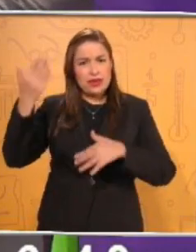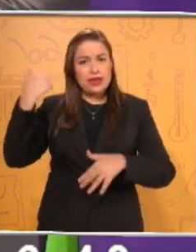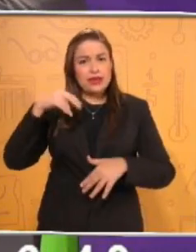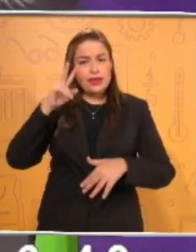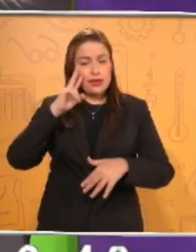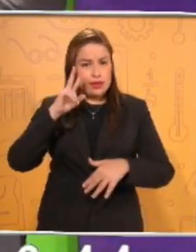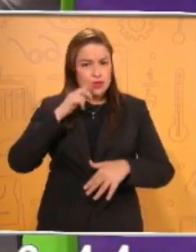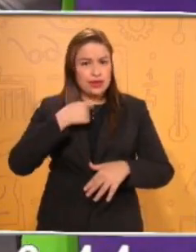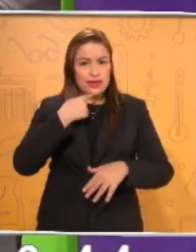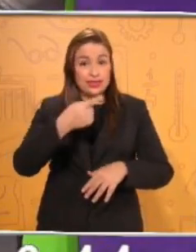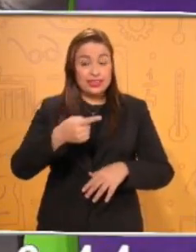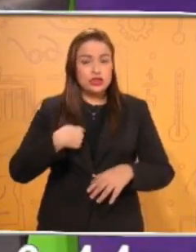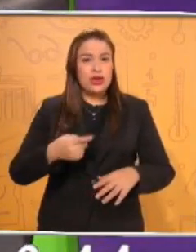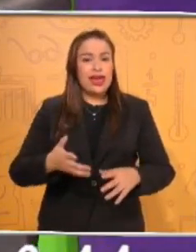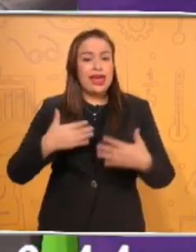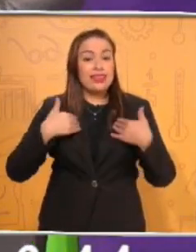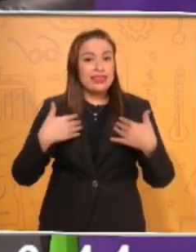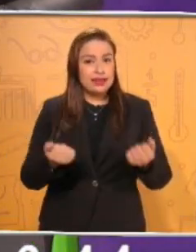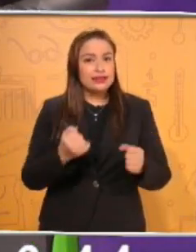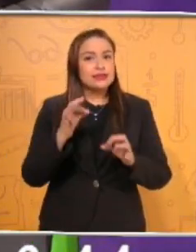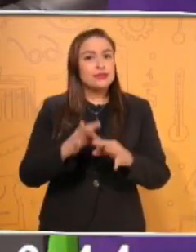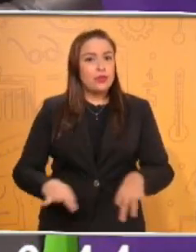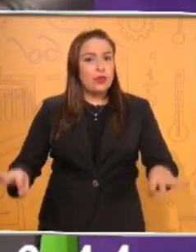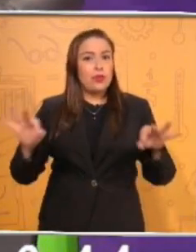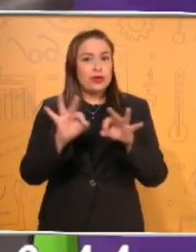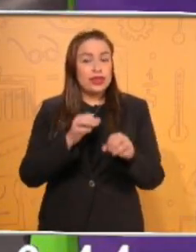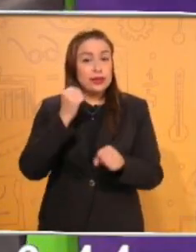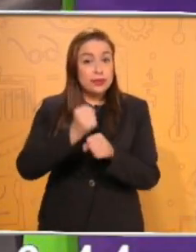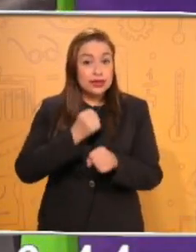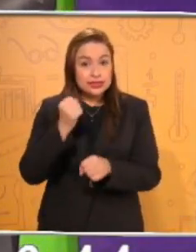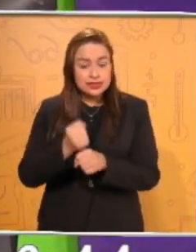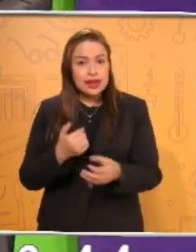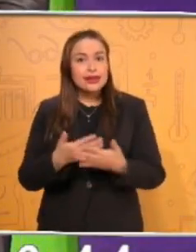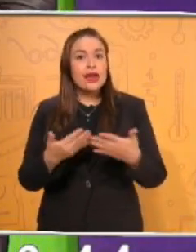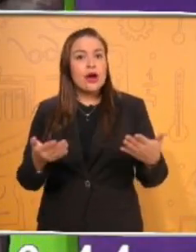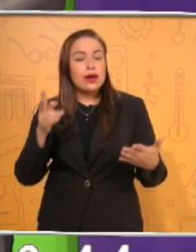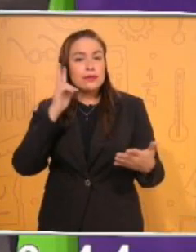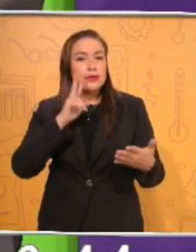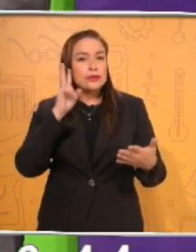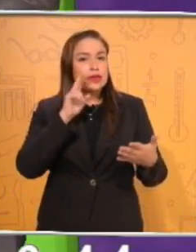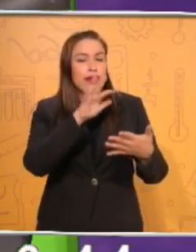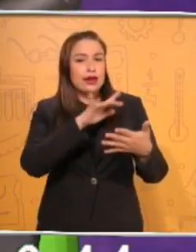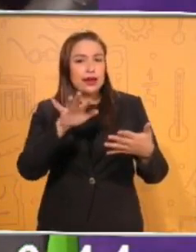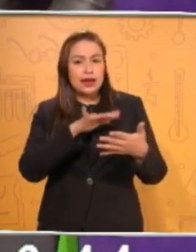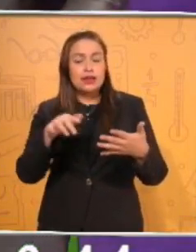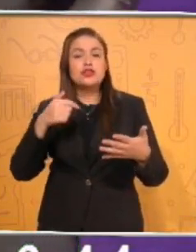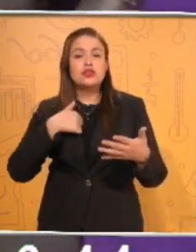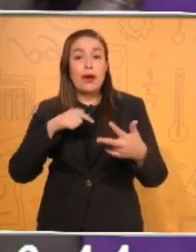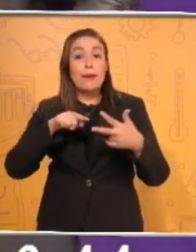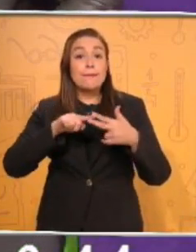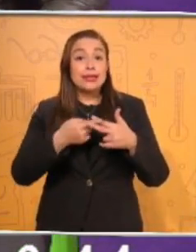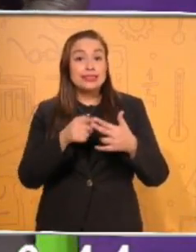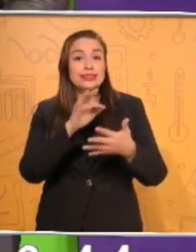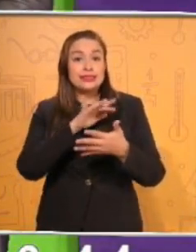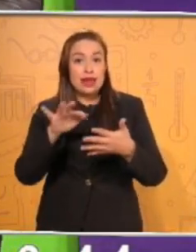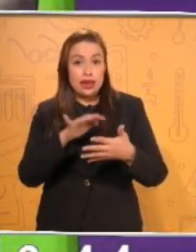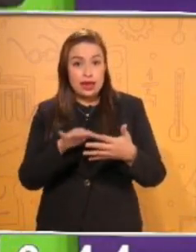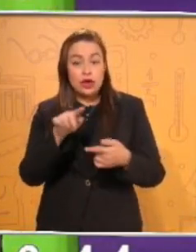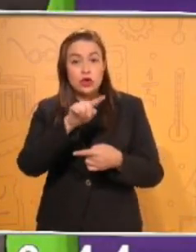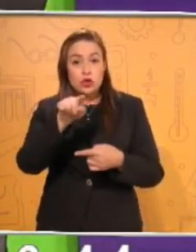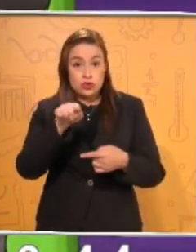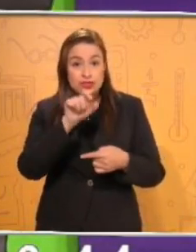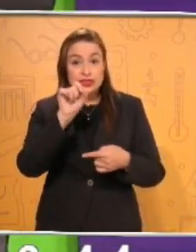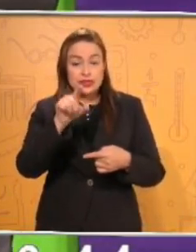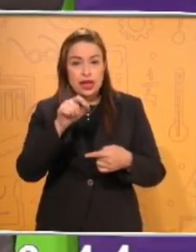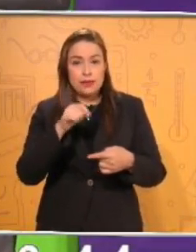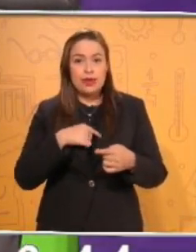very important, the practice. So we are going to read. I'm going to start to read and you're gonna be reading